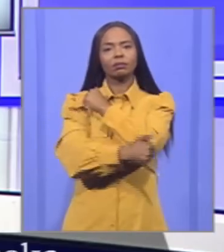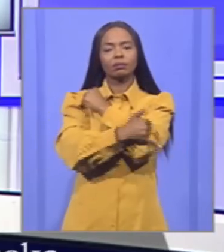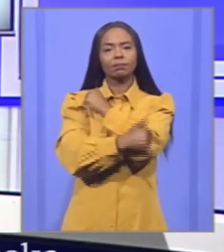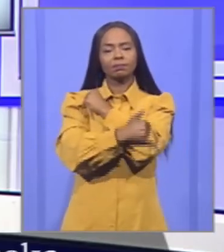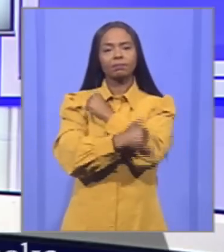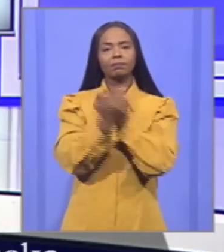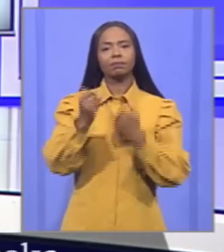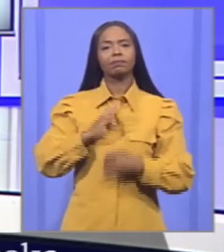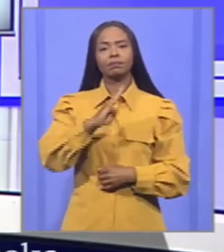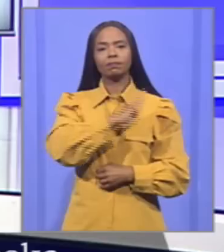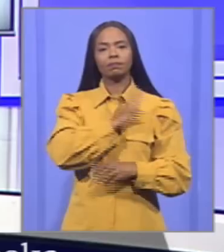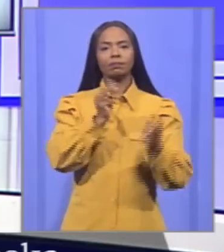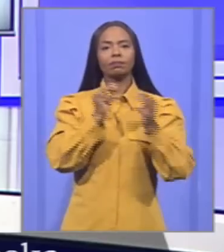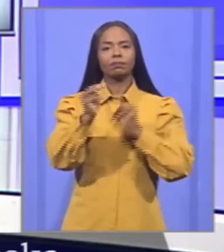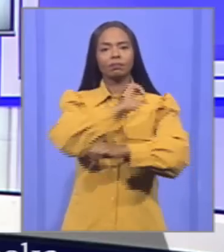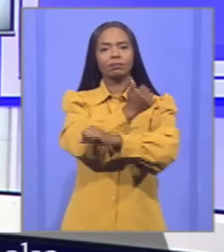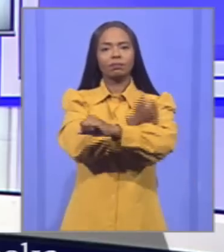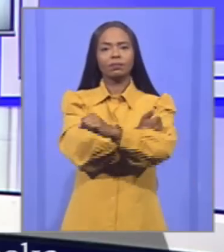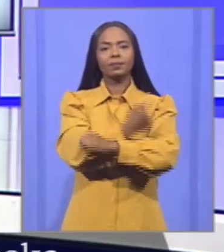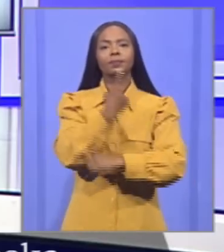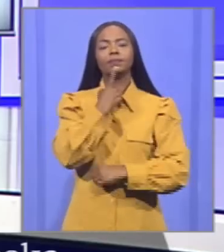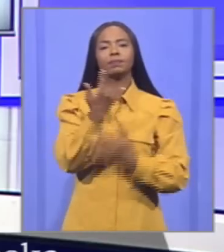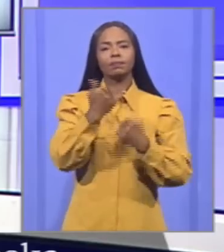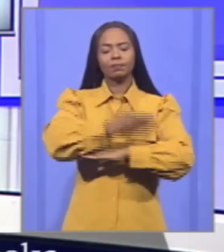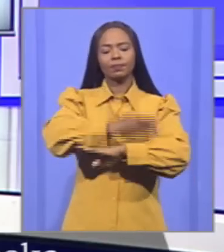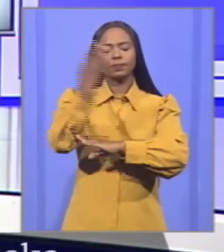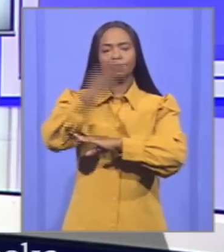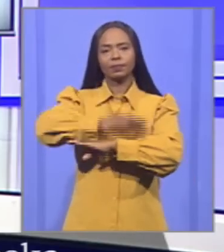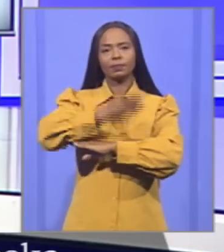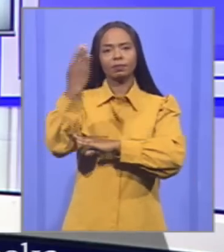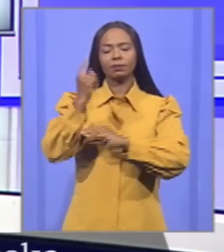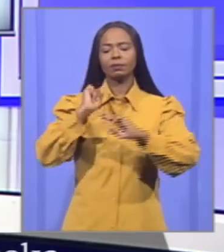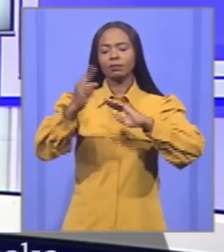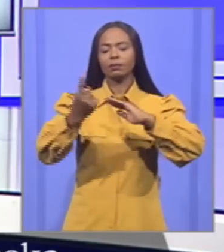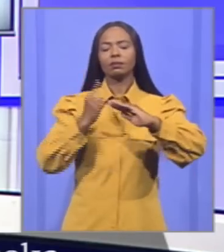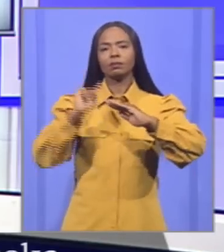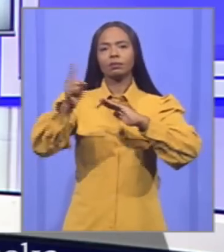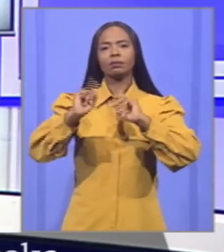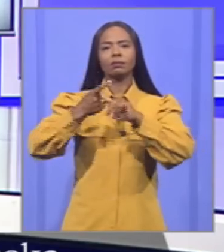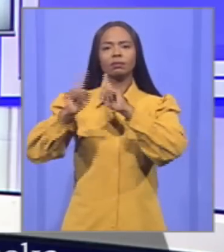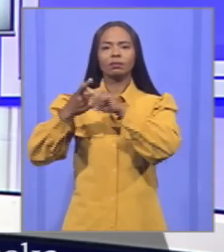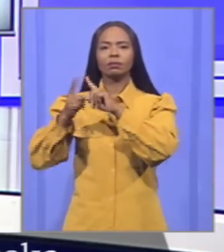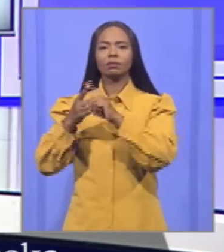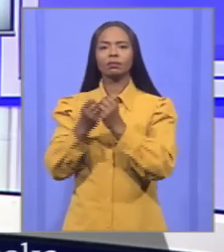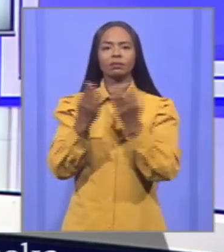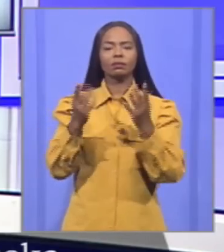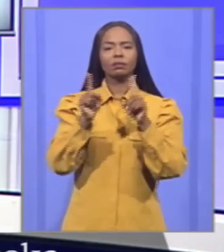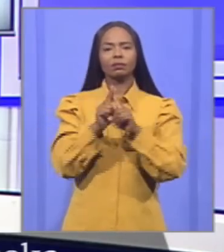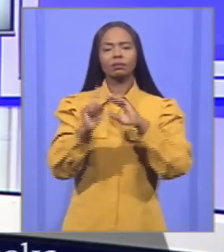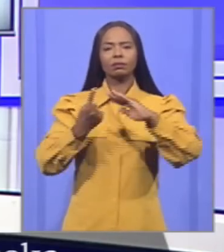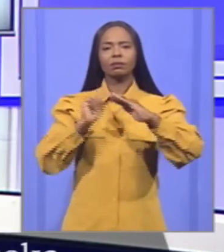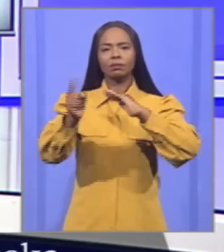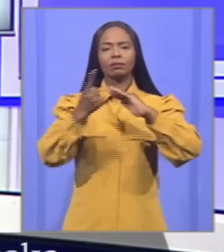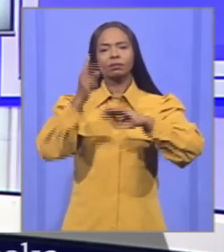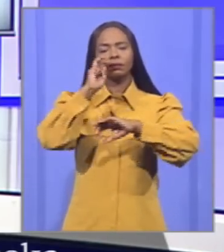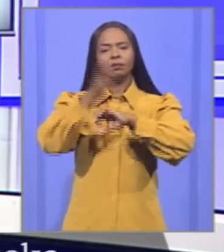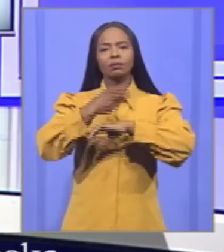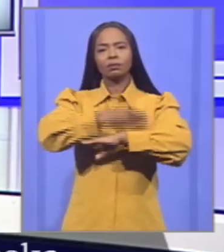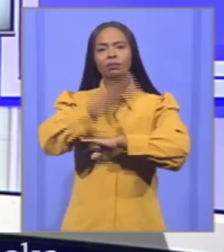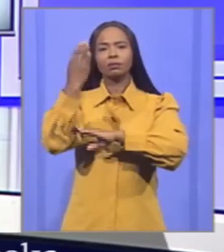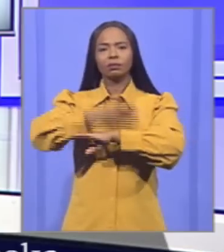go solofetswe batho ba feta milione go tsena le go tswa monageng ka malatsi a Paseka. Batlhankedi ba golo ba dirile tsibuso ya gore go tla tsewa dikgato